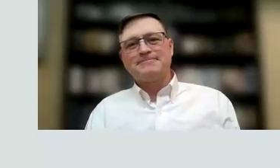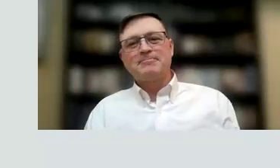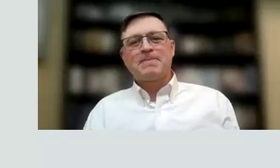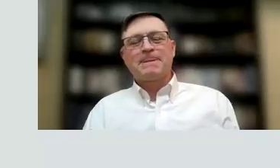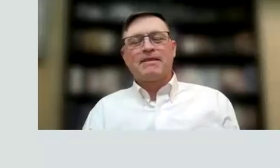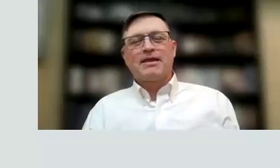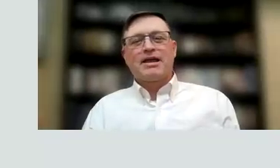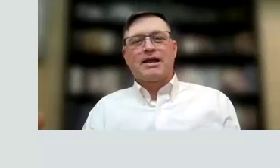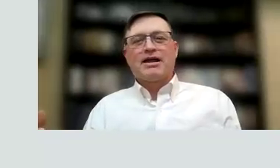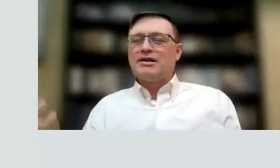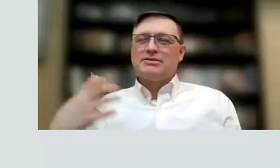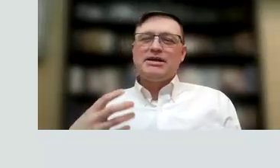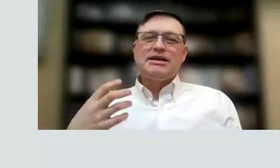failed.